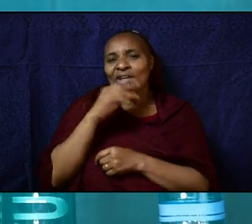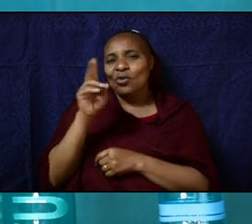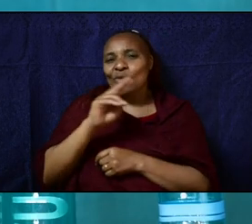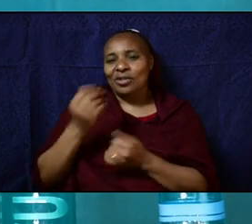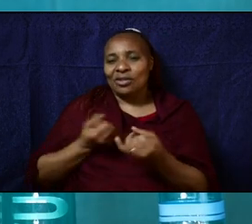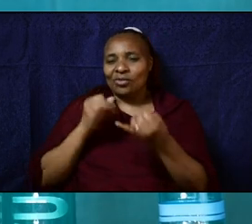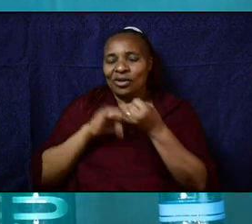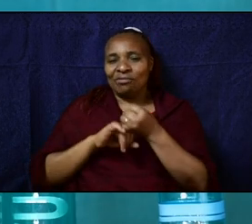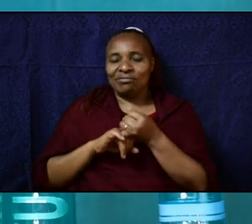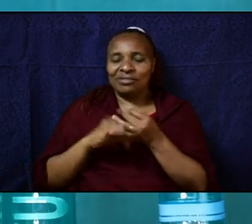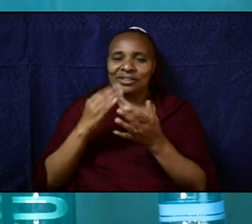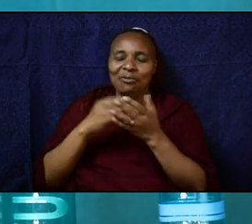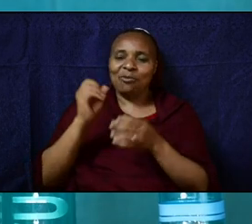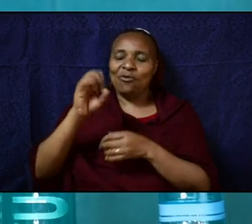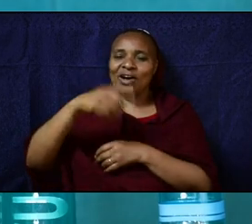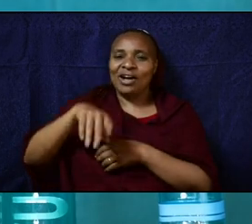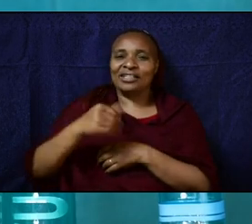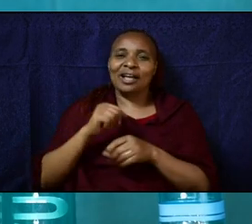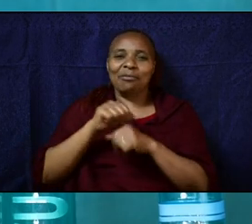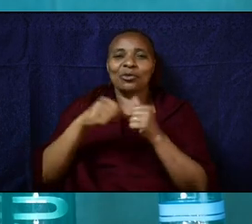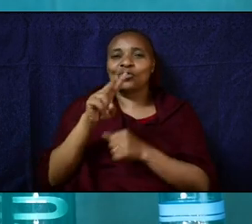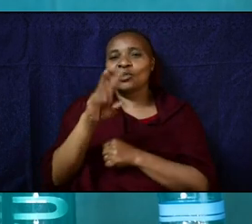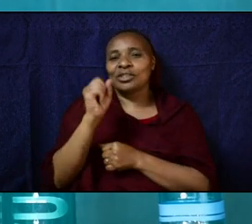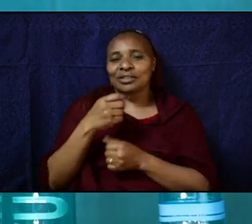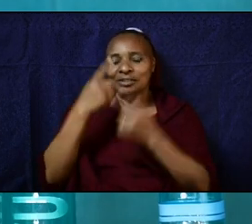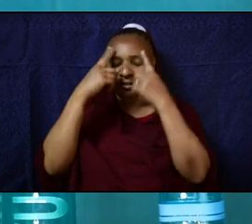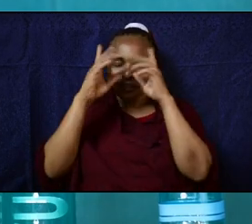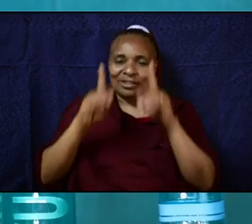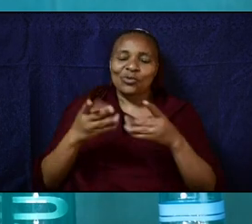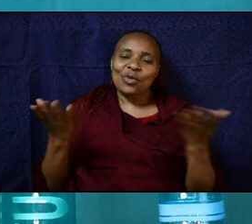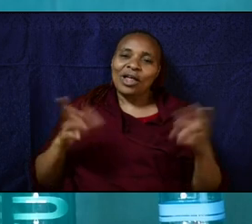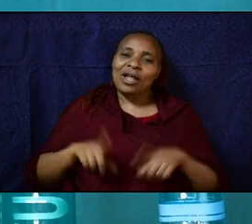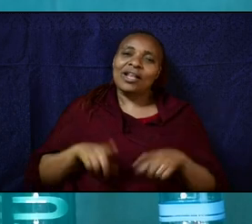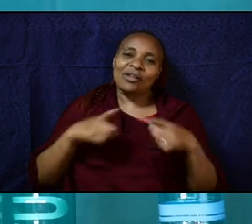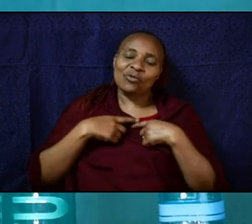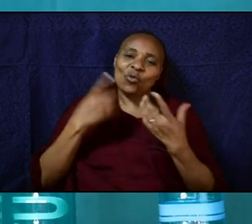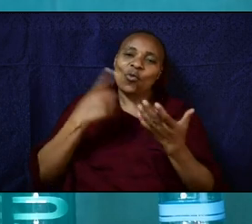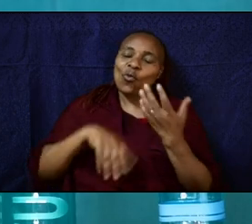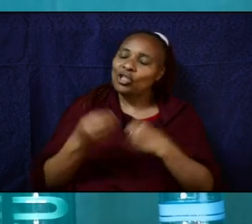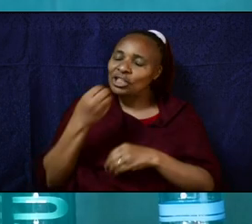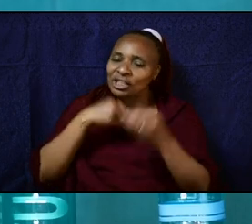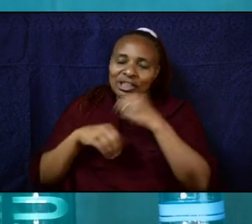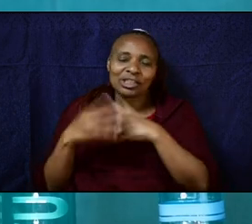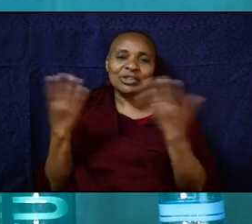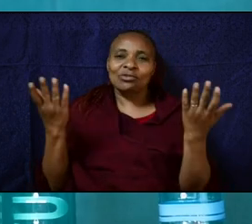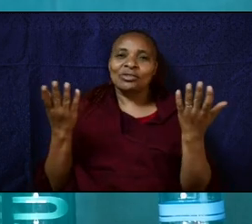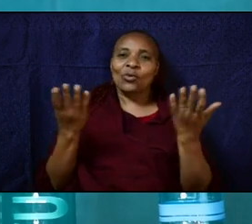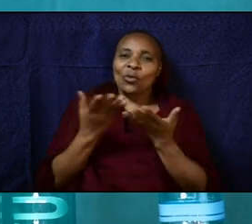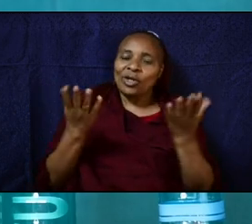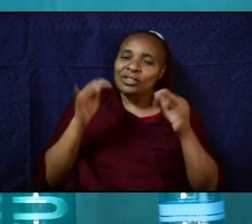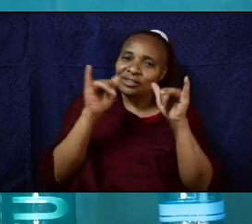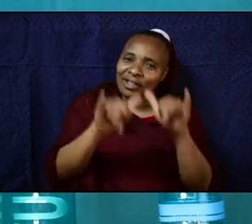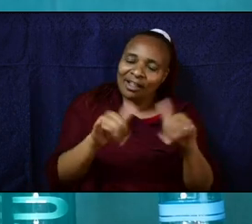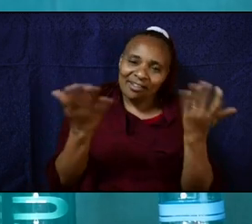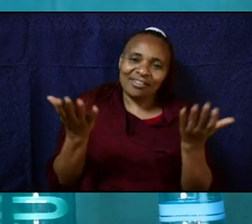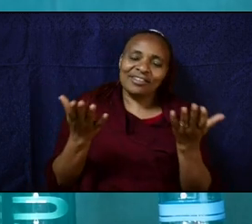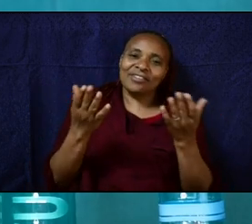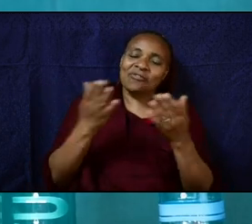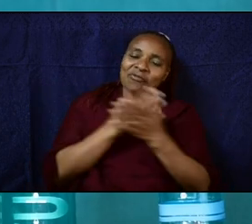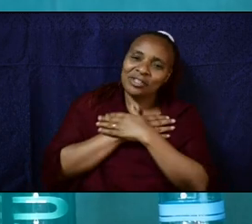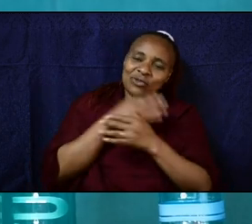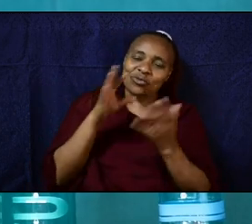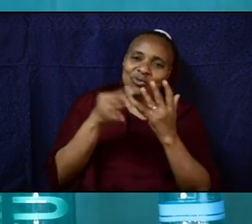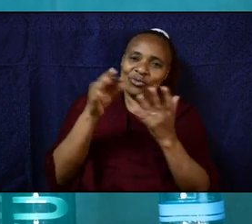Some of us at 20, we want to decide where we're going to live, what we're going to eat, where we're going to stay, the friends we're going to